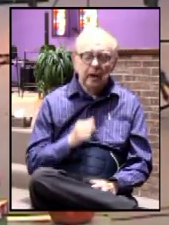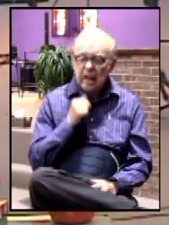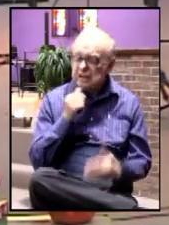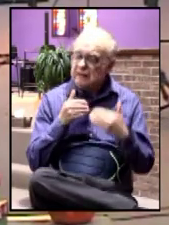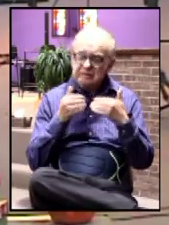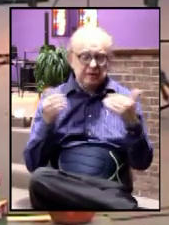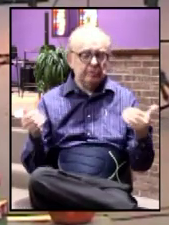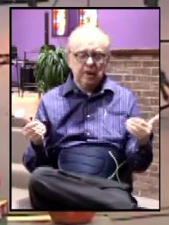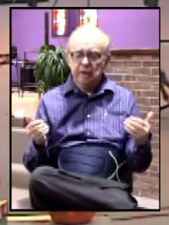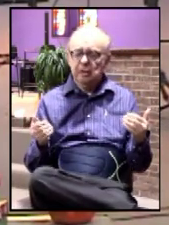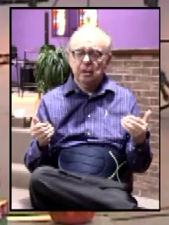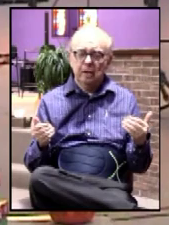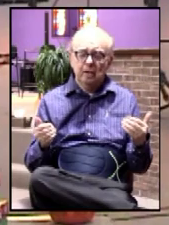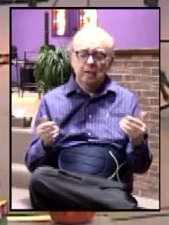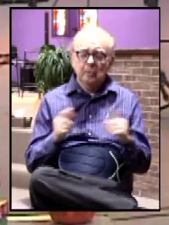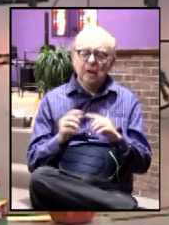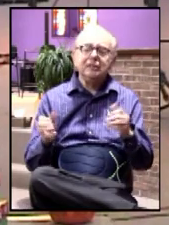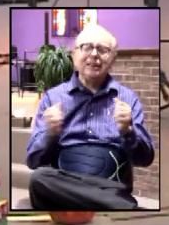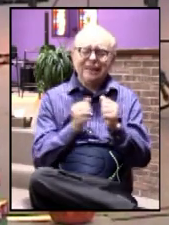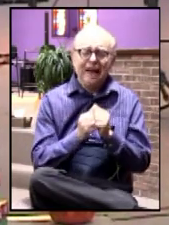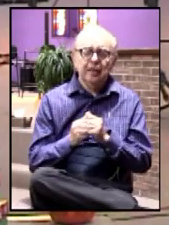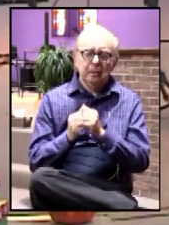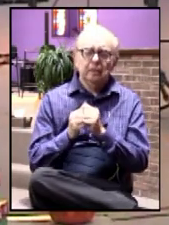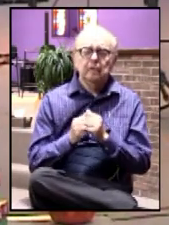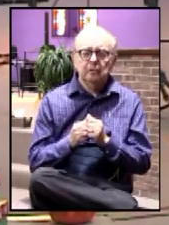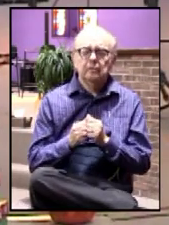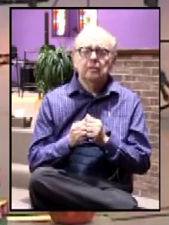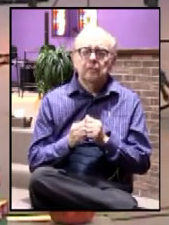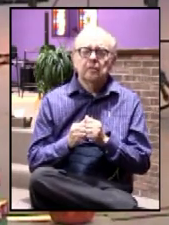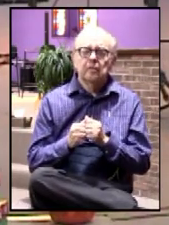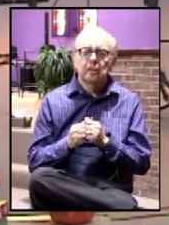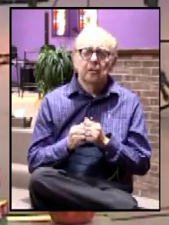Not separately, but together.